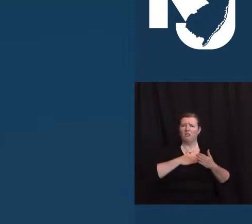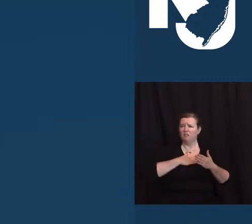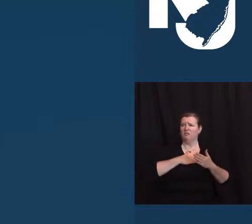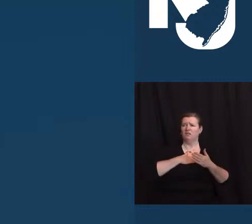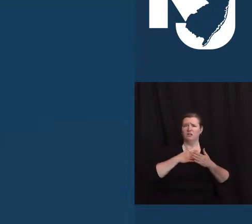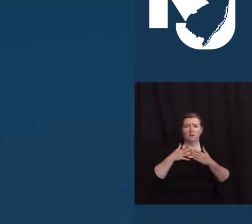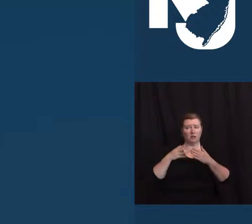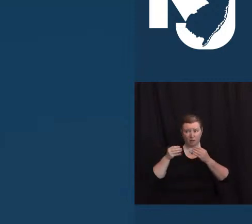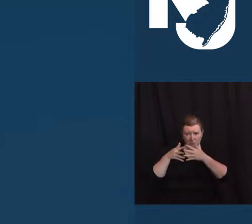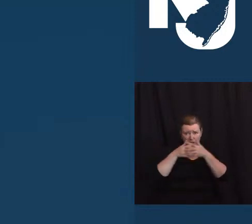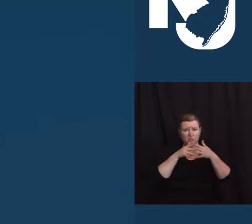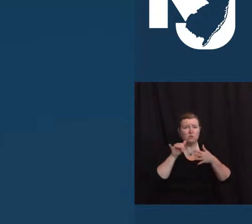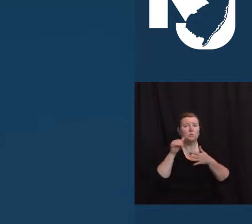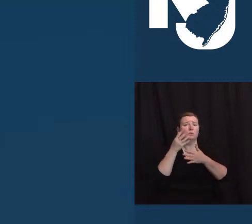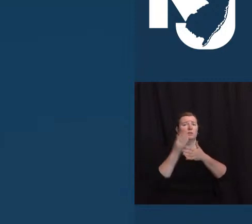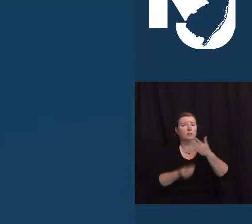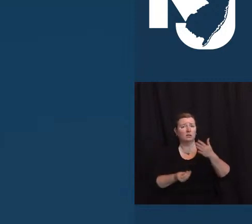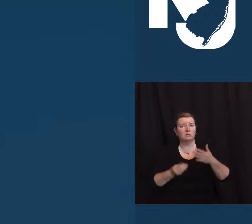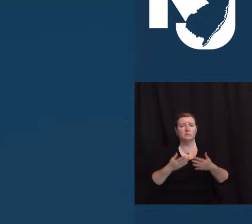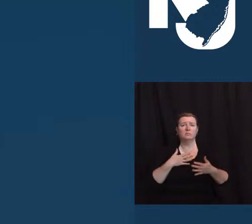peace and honor.